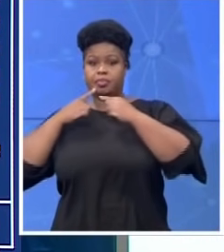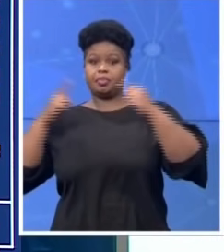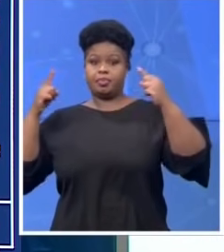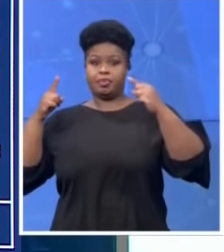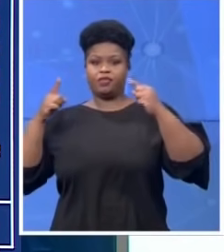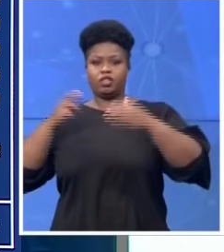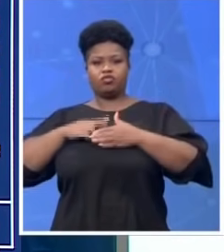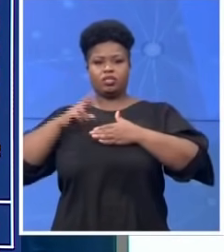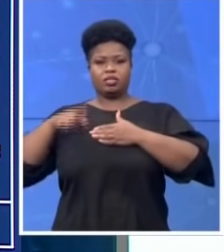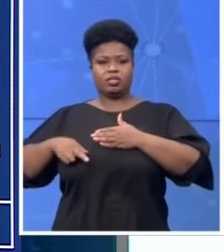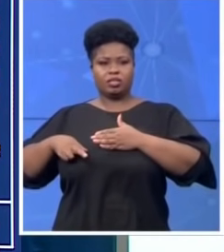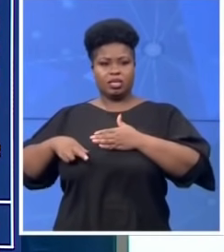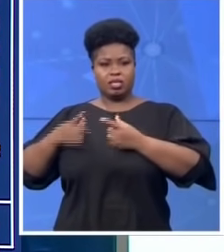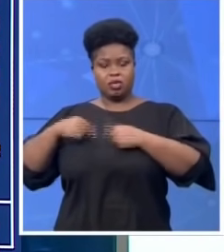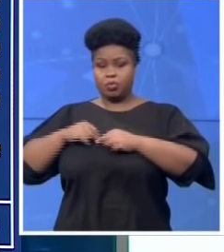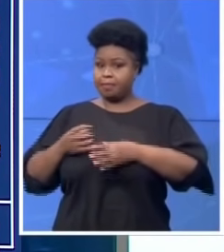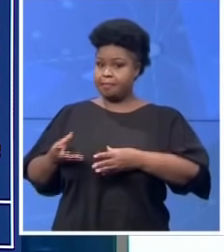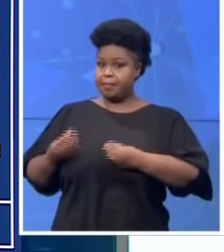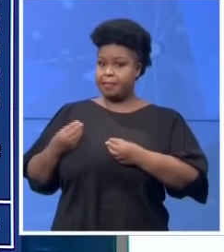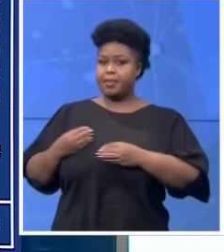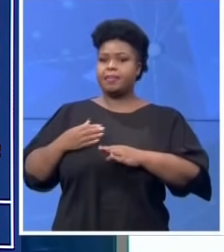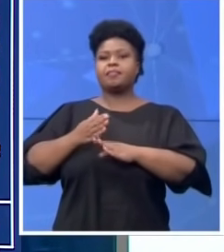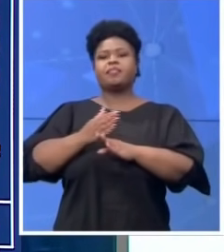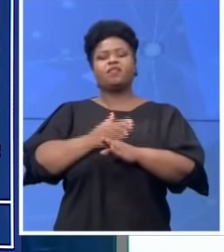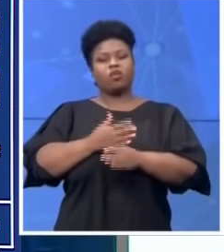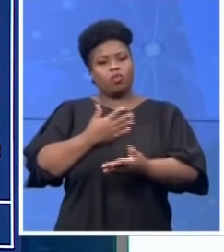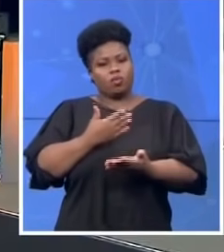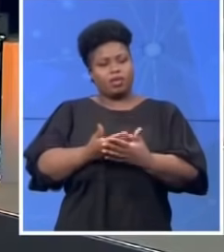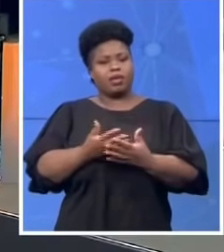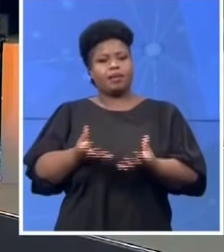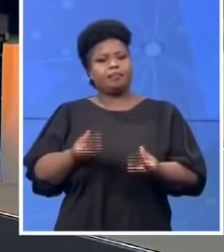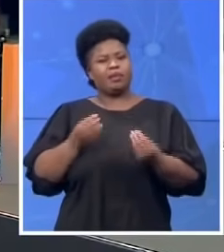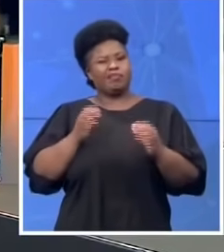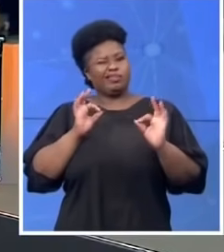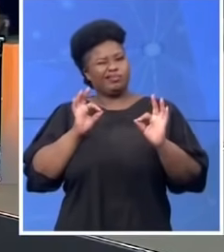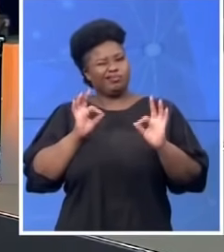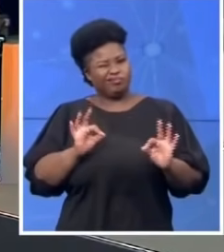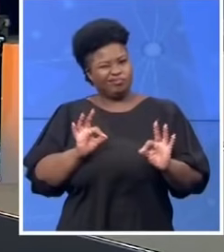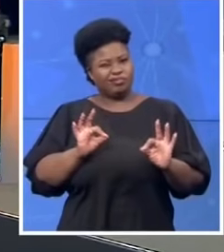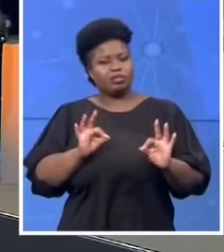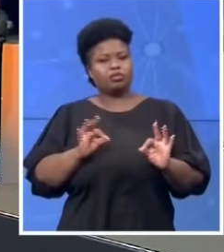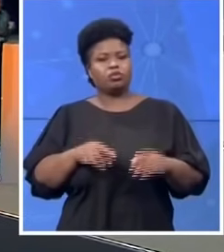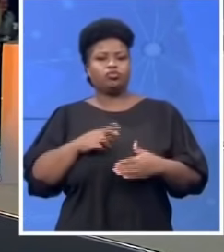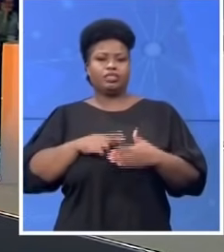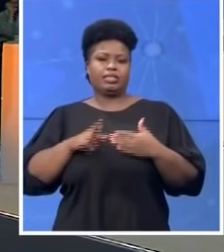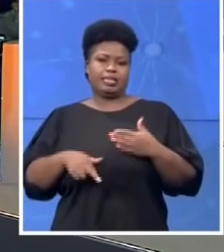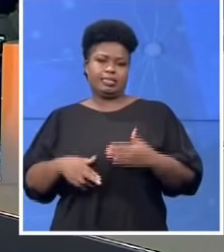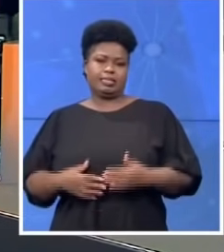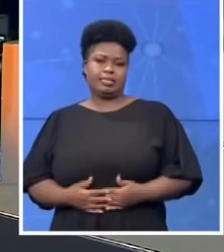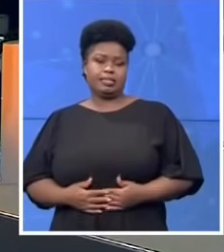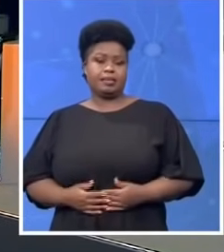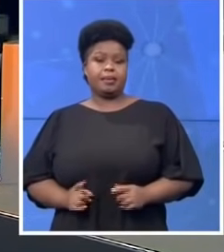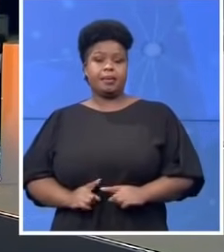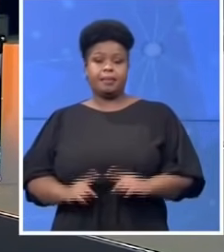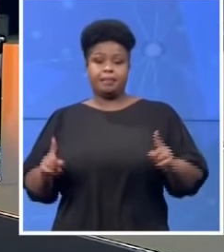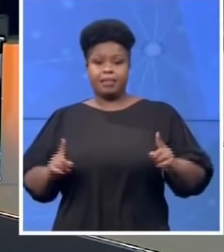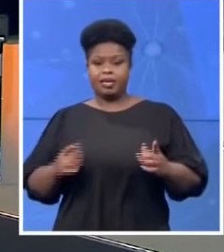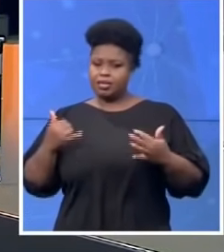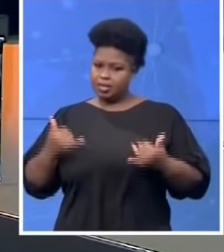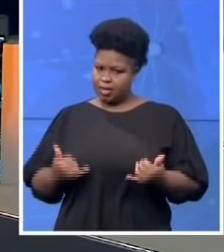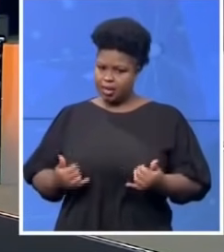get a relatively stable outcome. However, we are starting to churn the